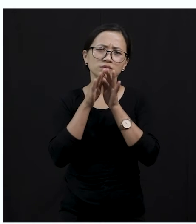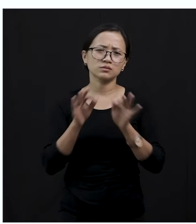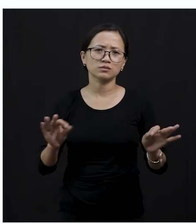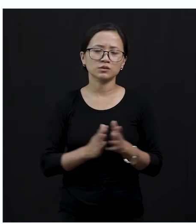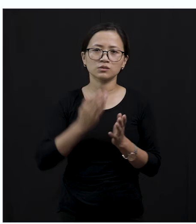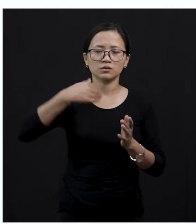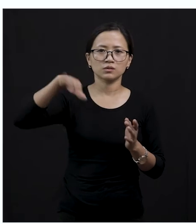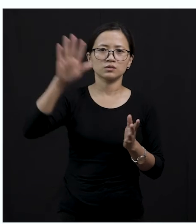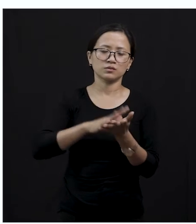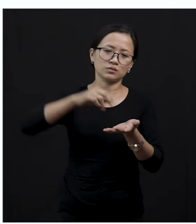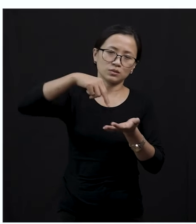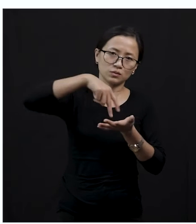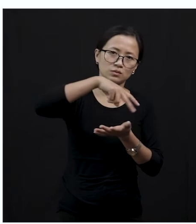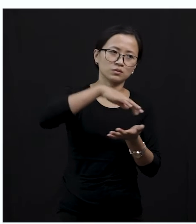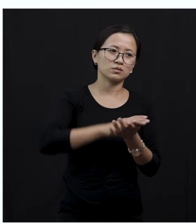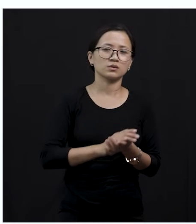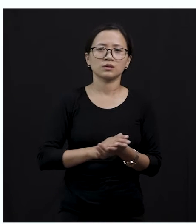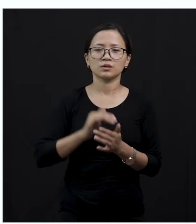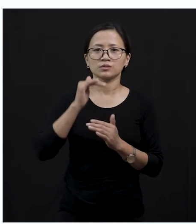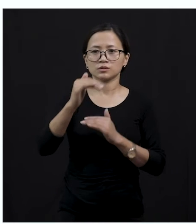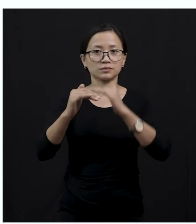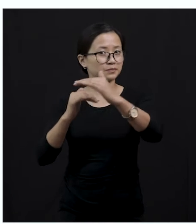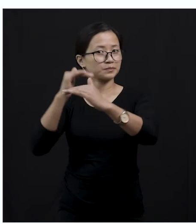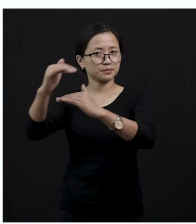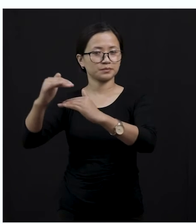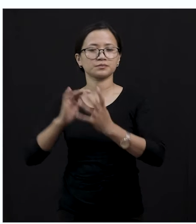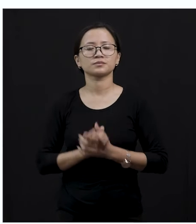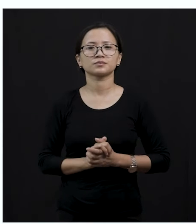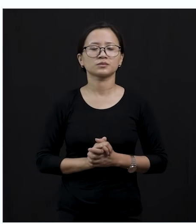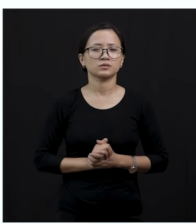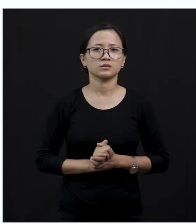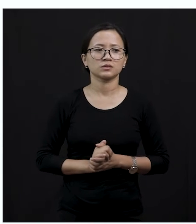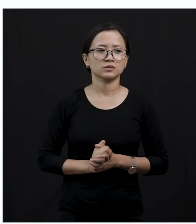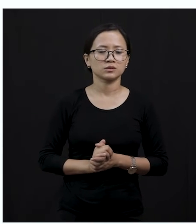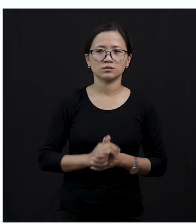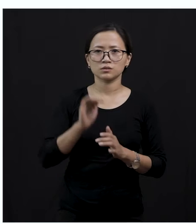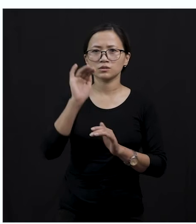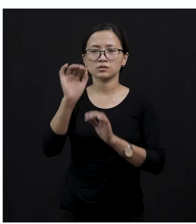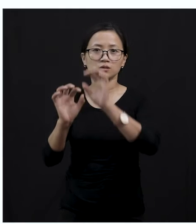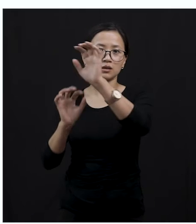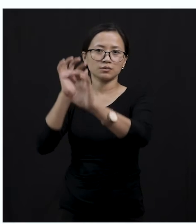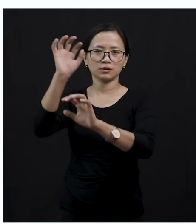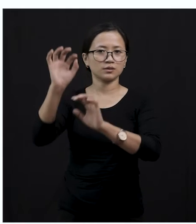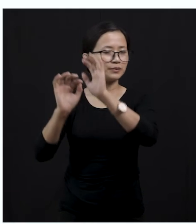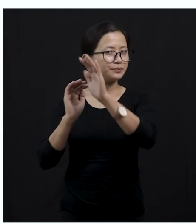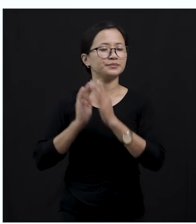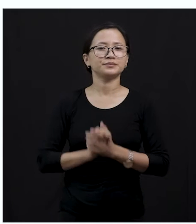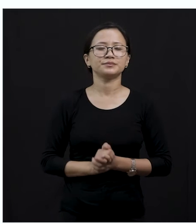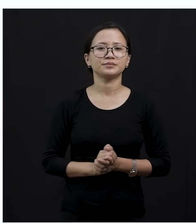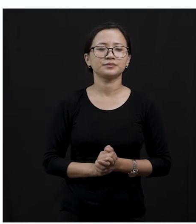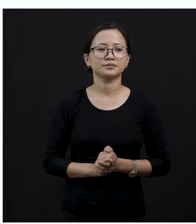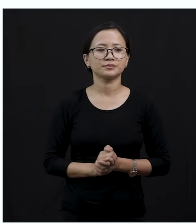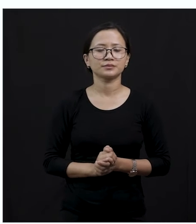simply going to walk past these steps. Okay, he's going to climb up.